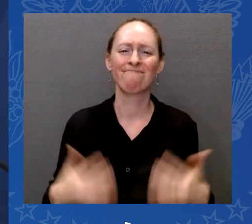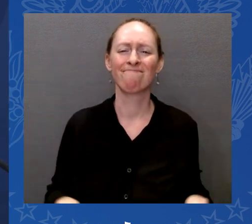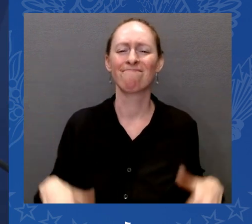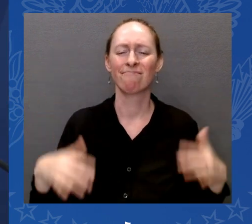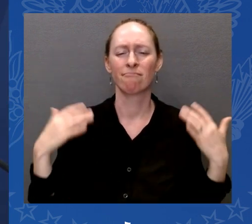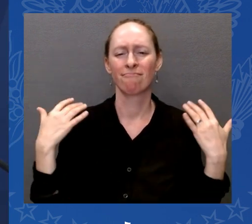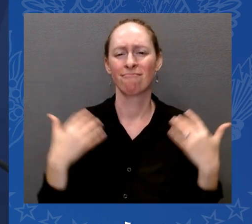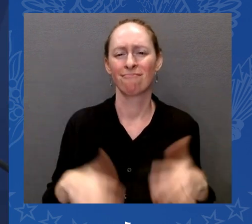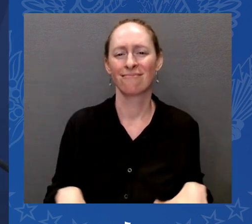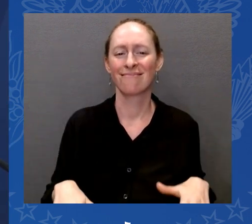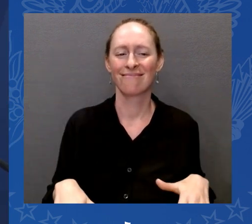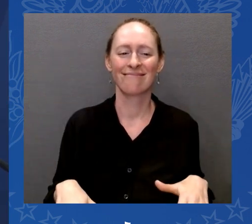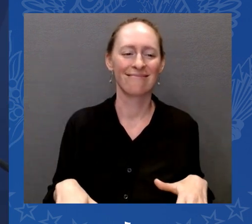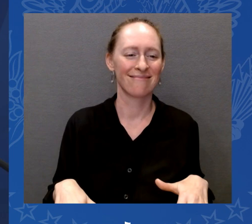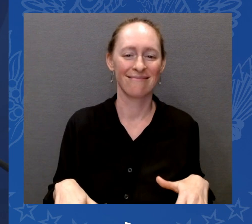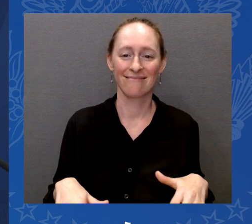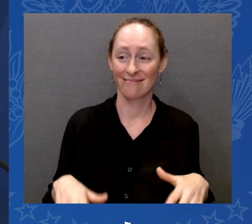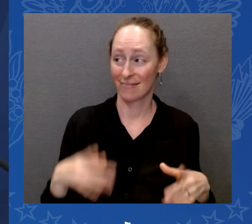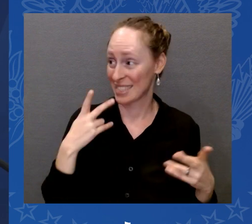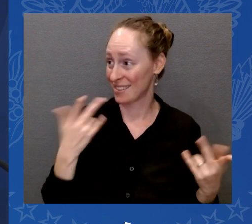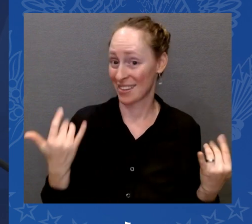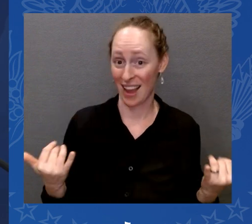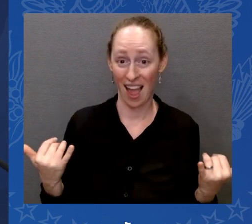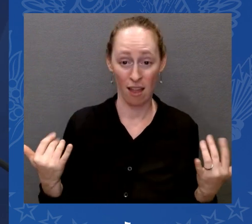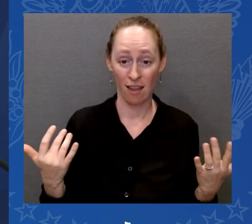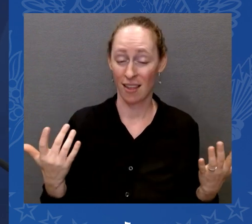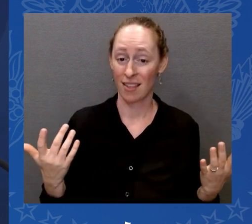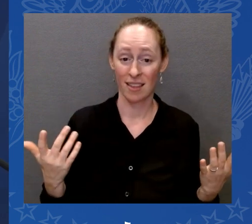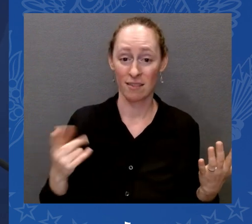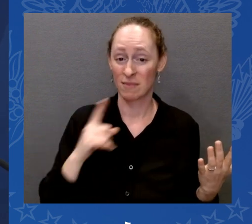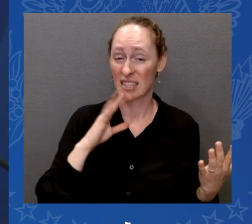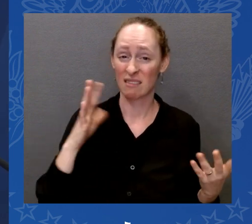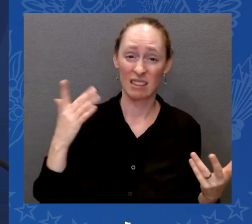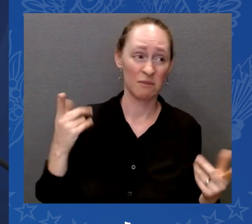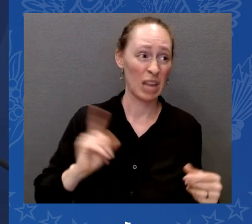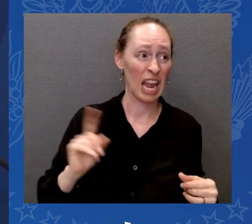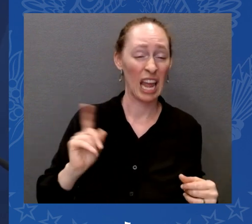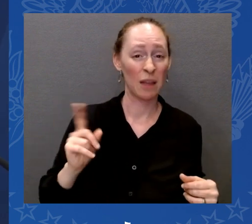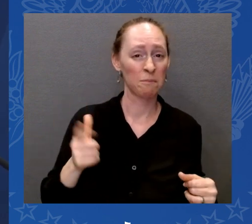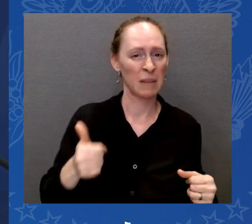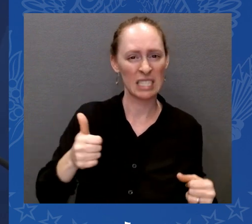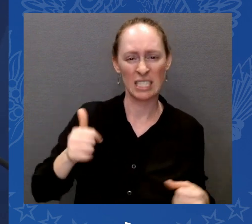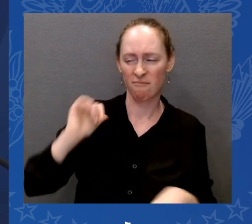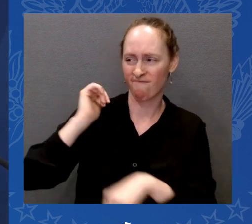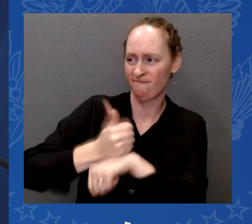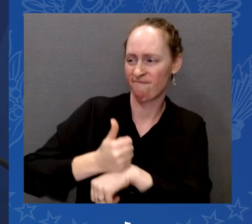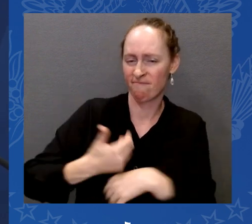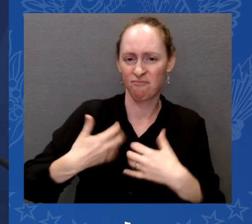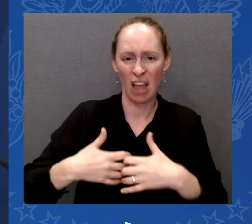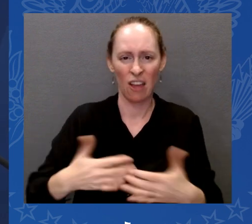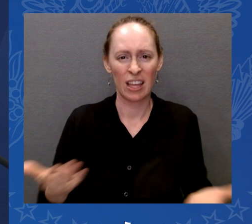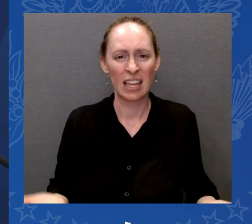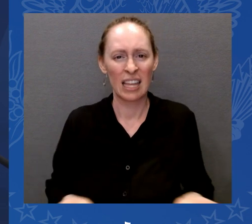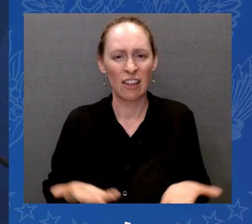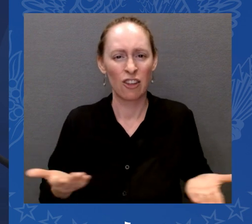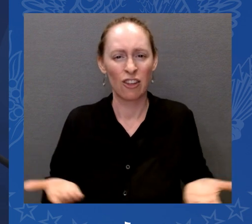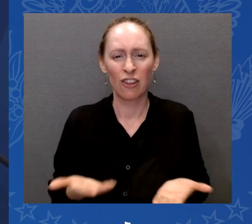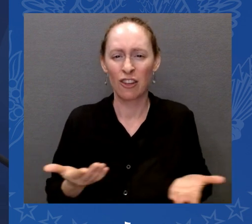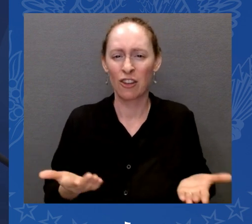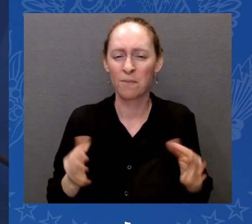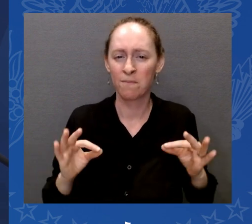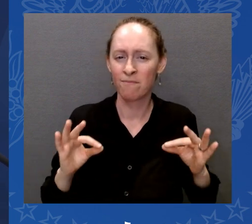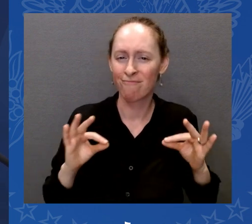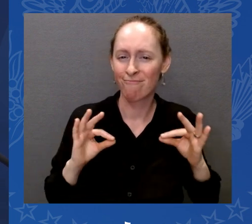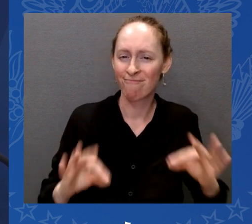semiconductor manufacturing. The county executive, Center State CEO Rob Simpson, Building